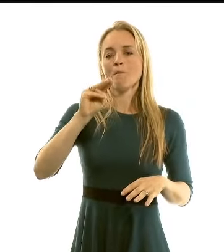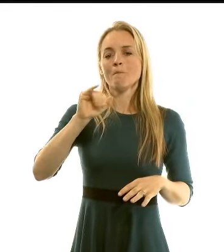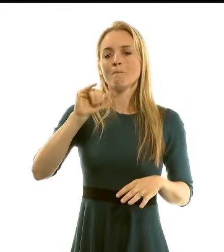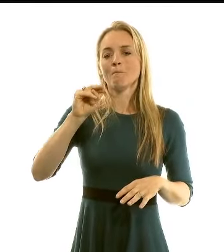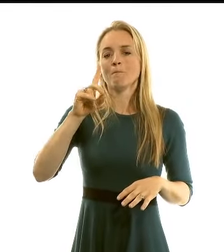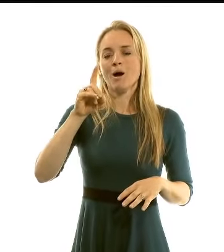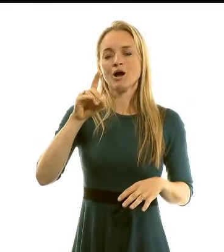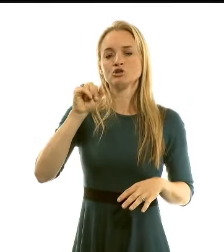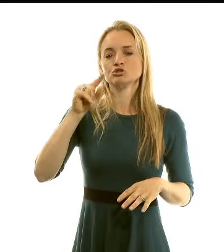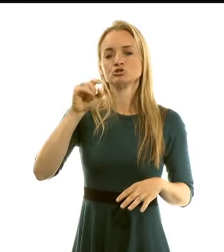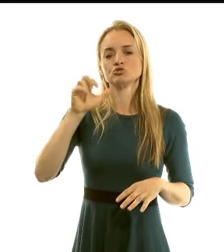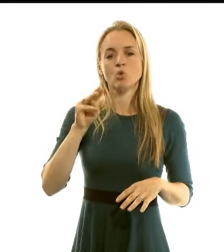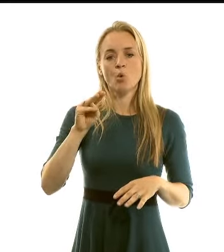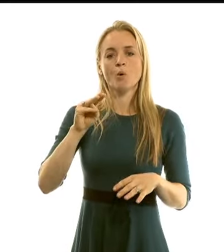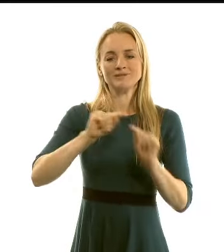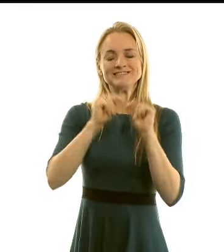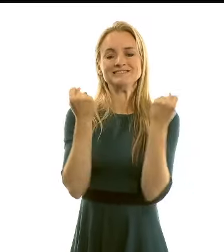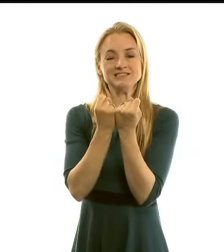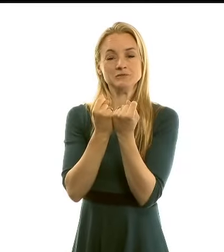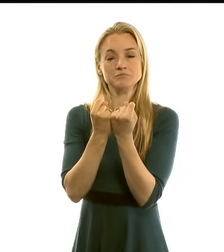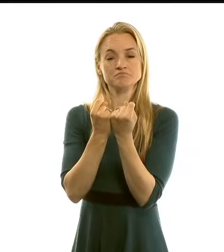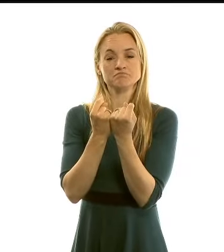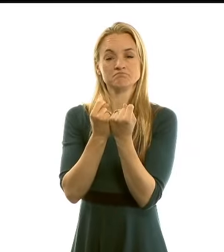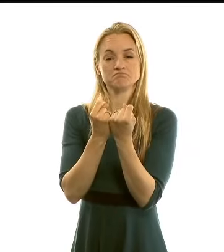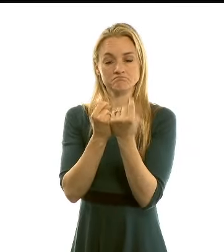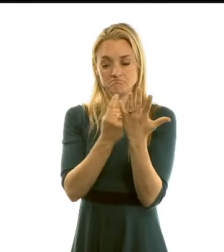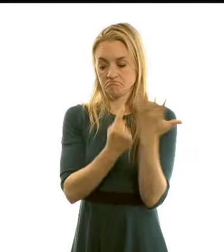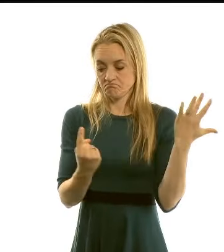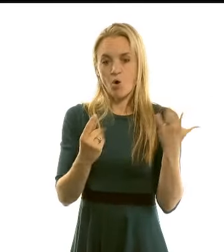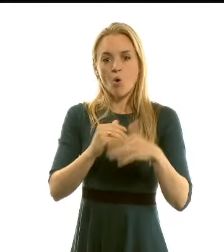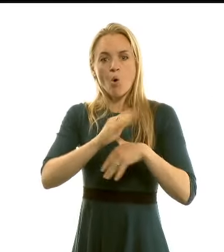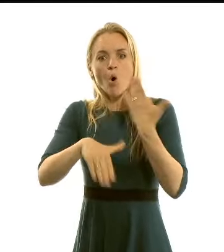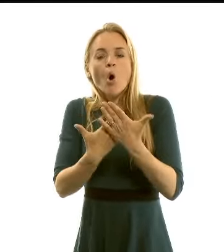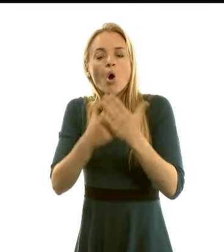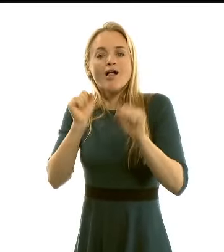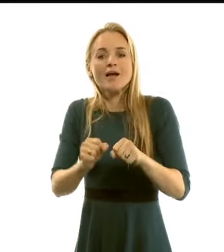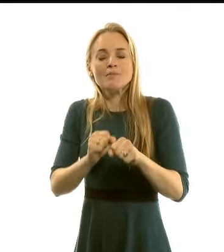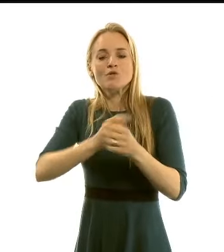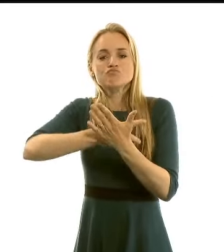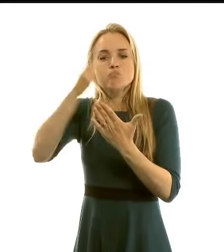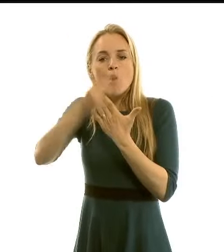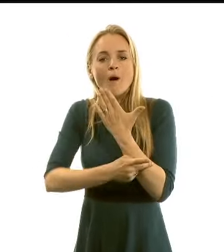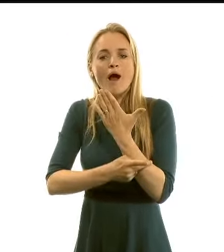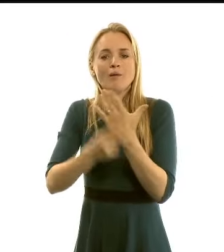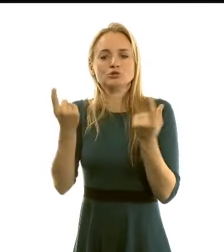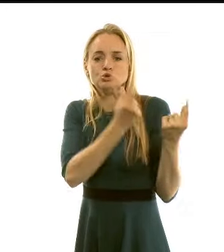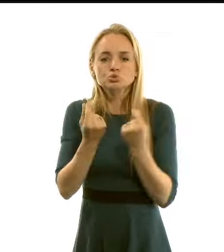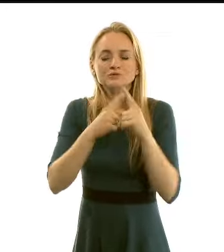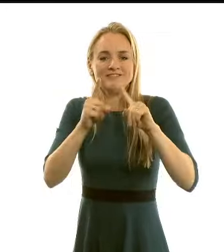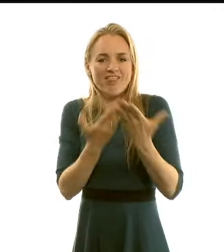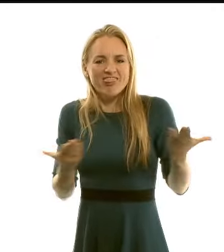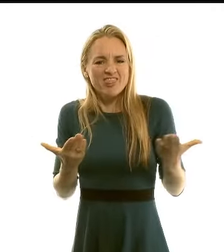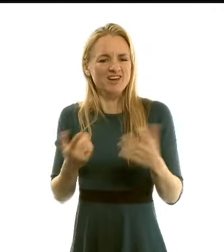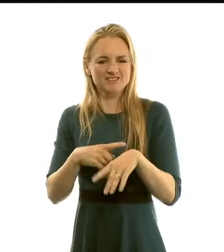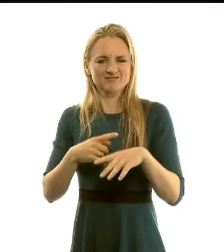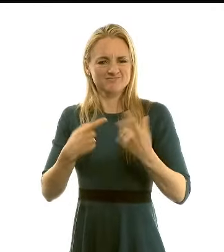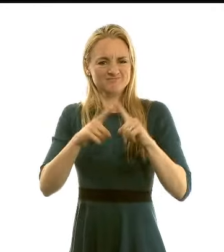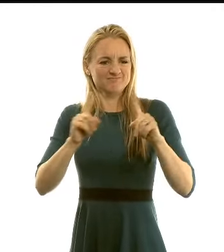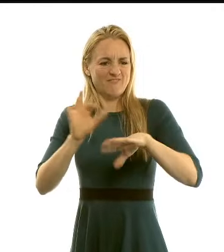these robots can be programmed and coded to do a whole host of entertaining and playful things and undertake a variety of